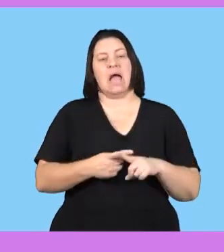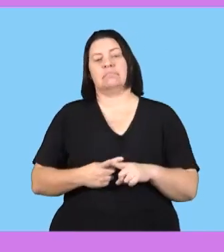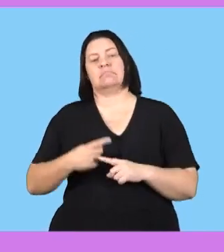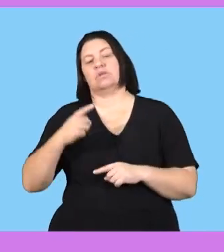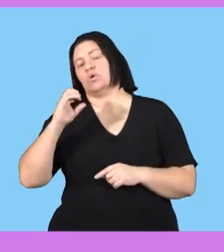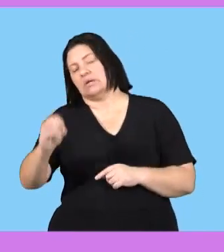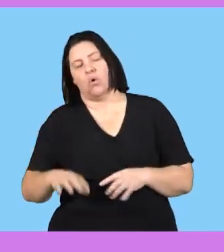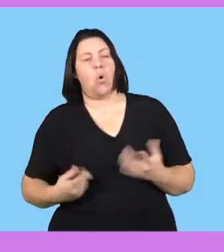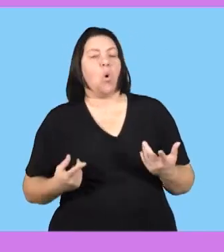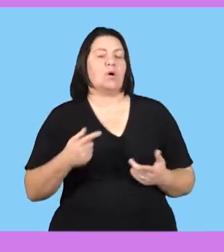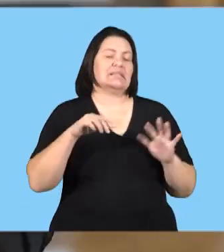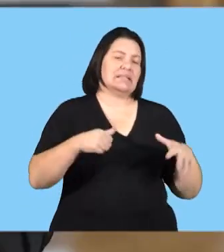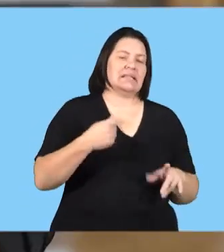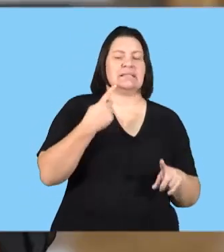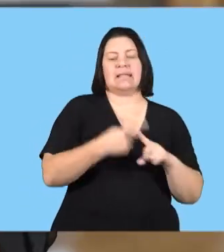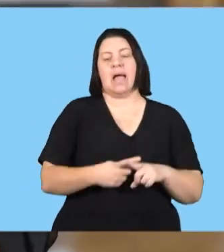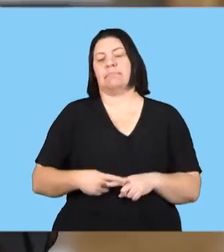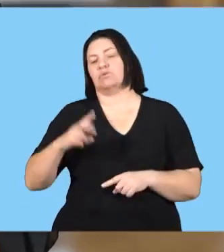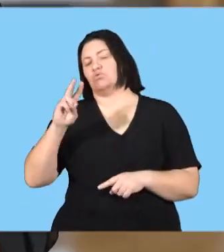you can substitute with 2, etc.